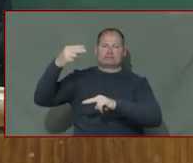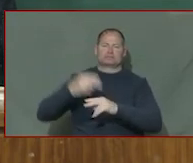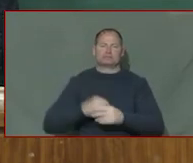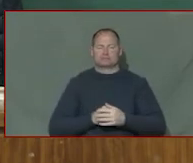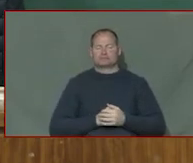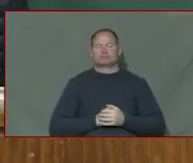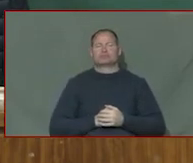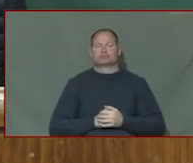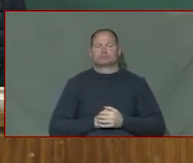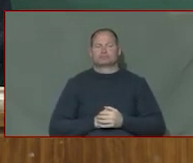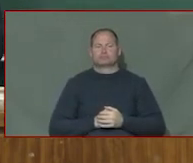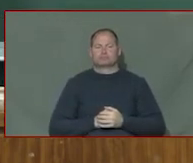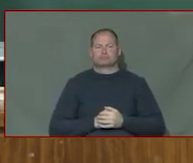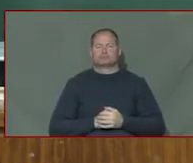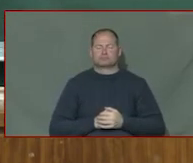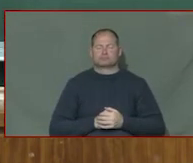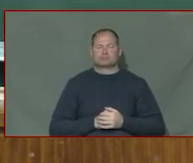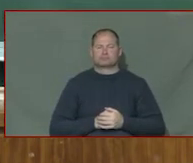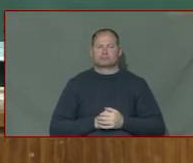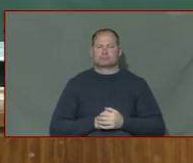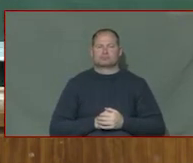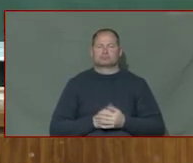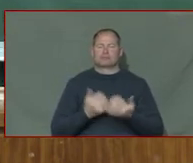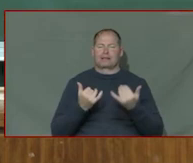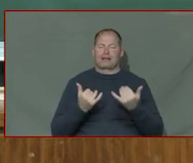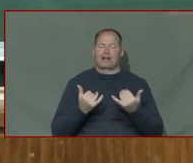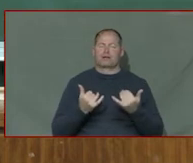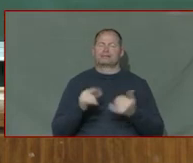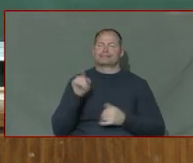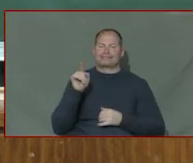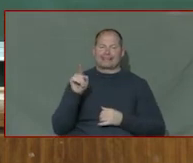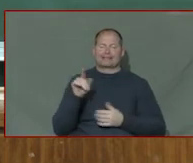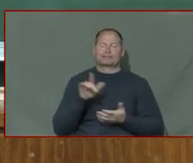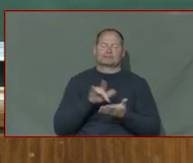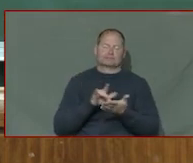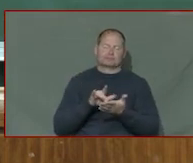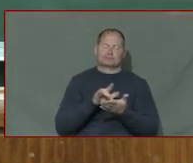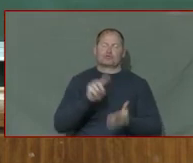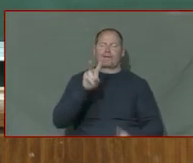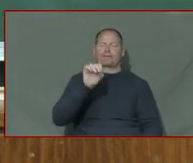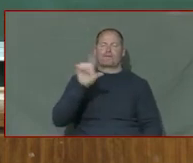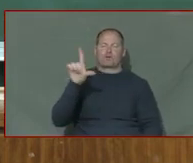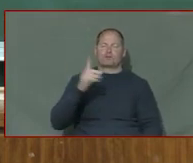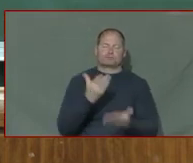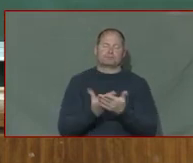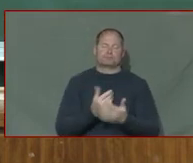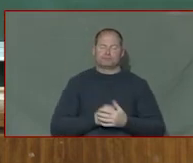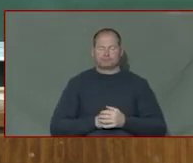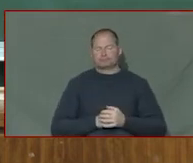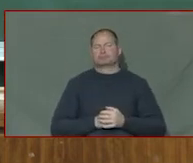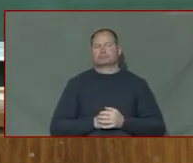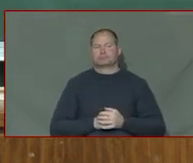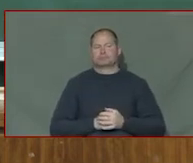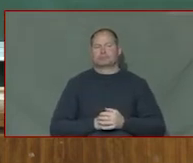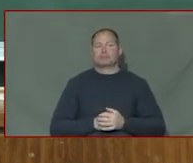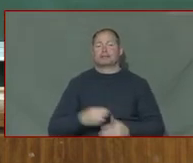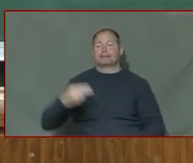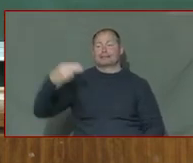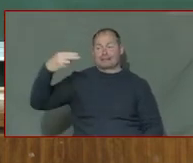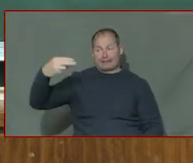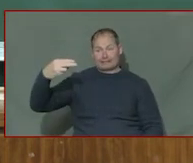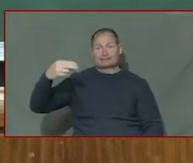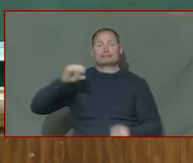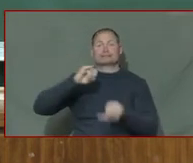base, which is a circle, times the height is the volume of the can. Now I'm going to make H the subject of the